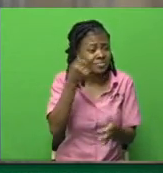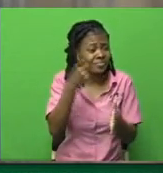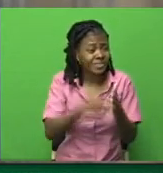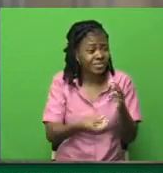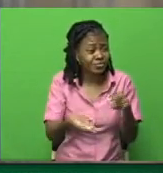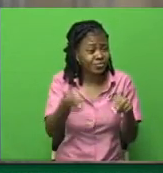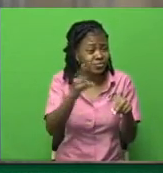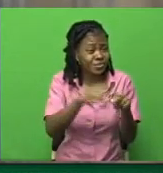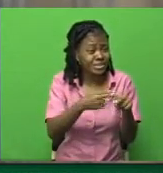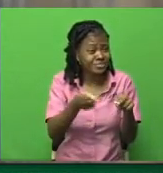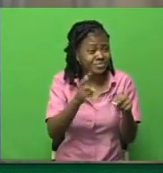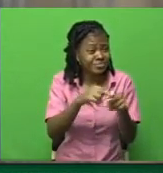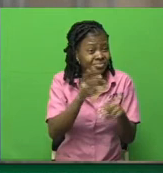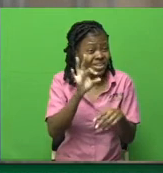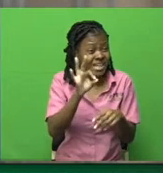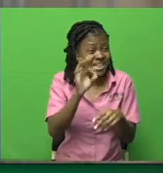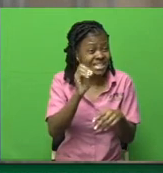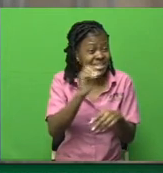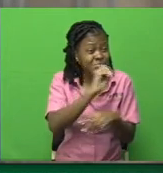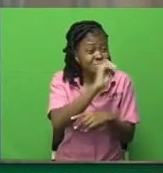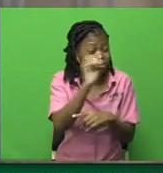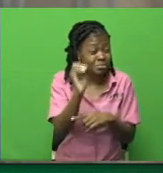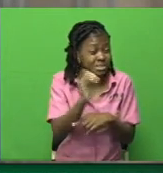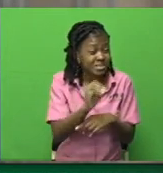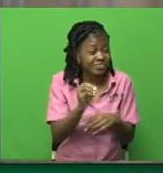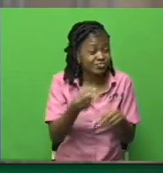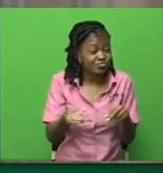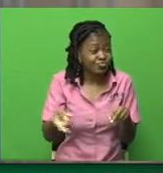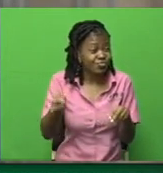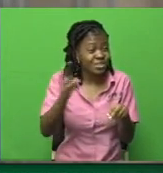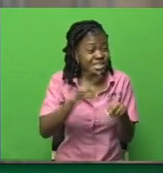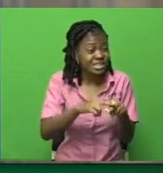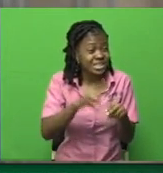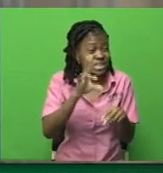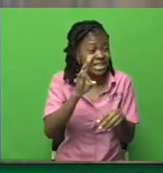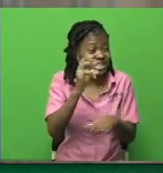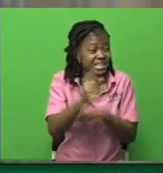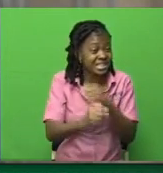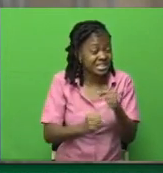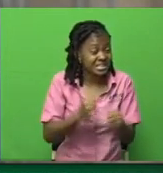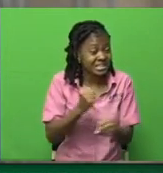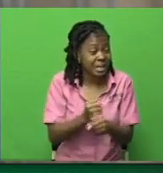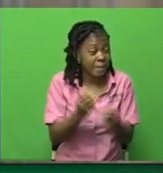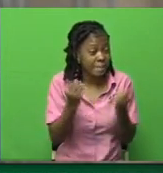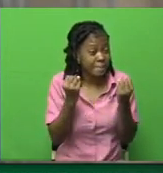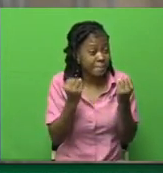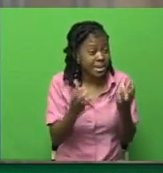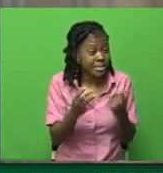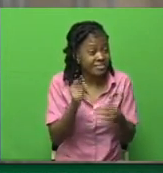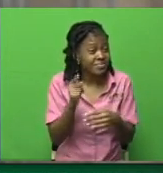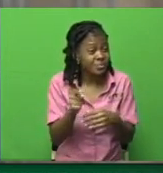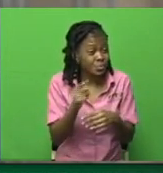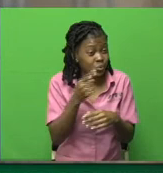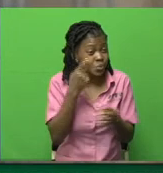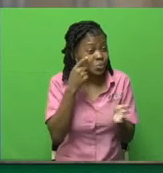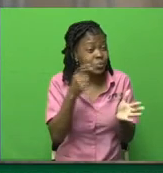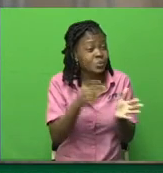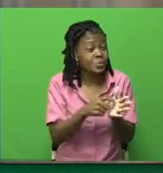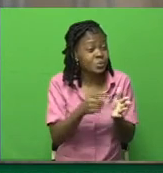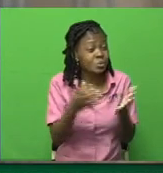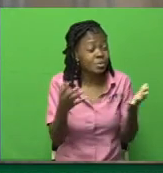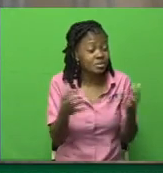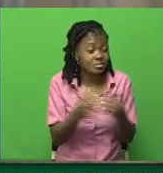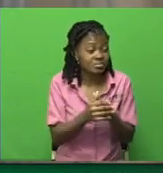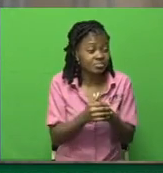as 90 percent over the last seven years many of you Housewives will tell you people tell you somehow